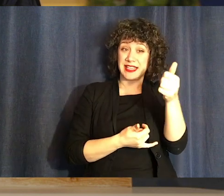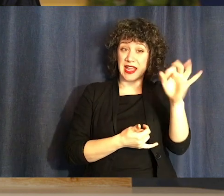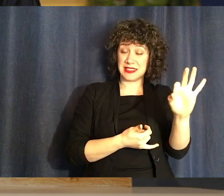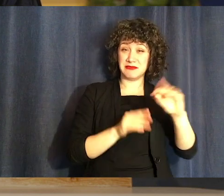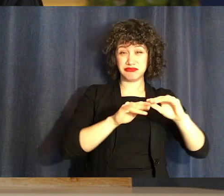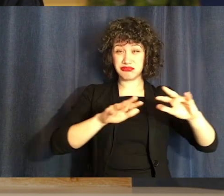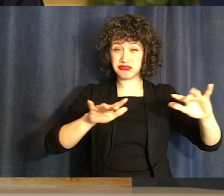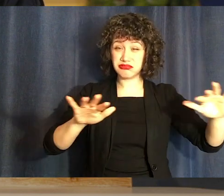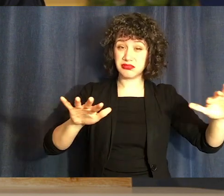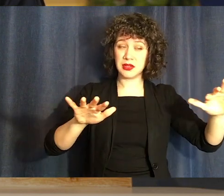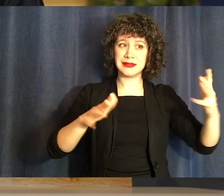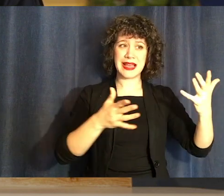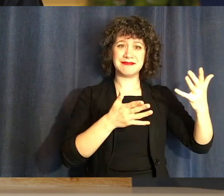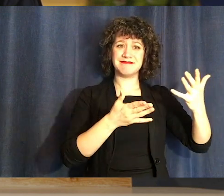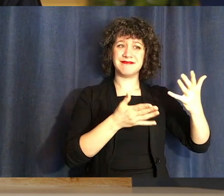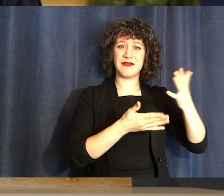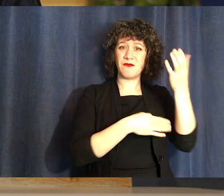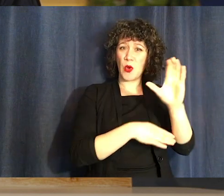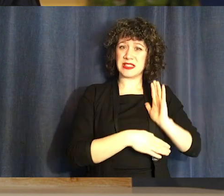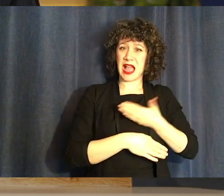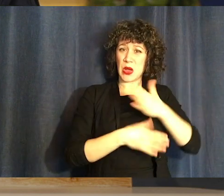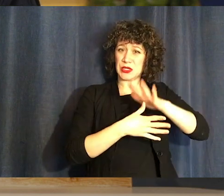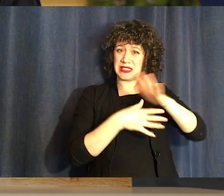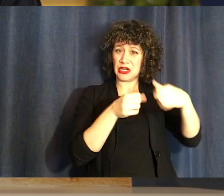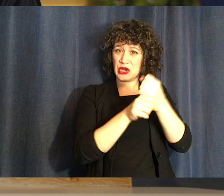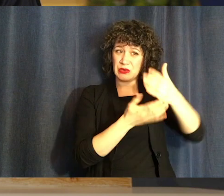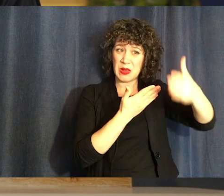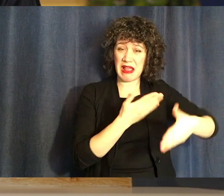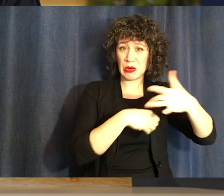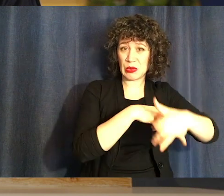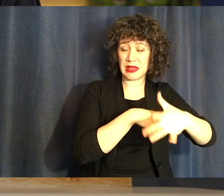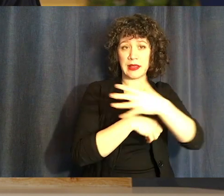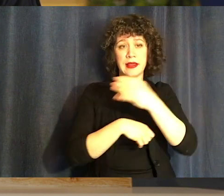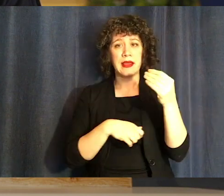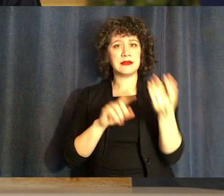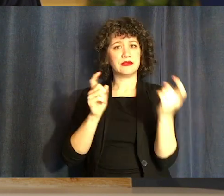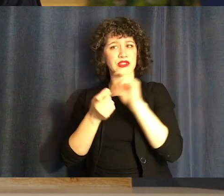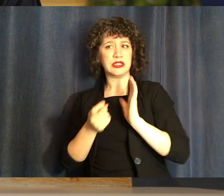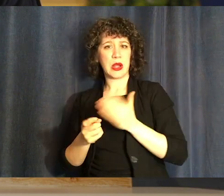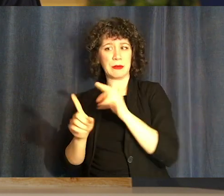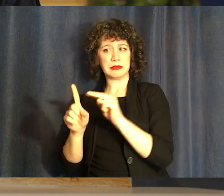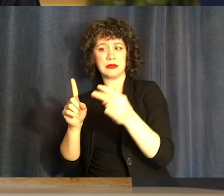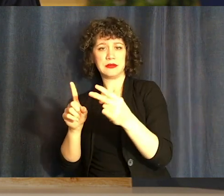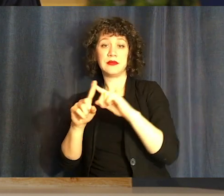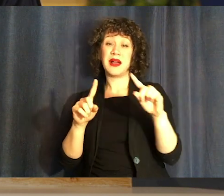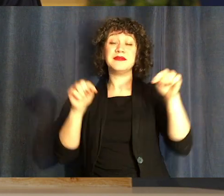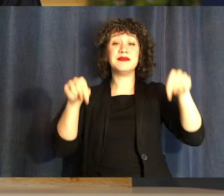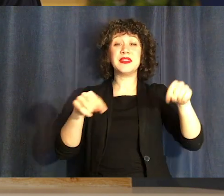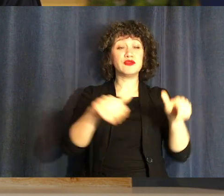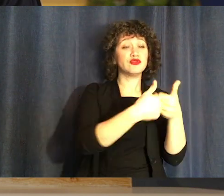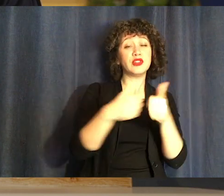the future. Yet I believe the vital lessons these challenges have taught us about life will only help us as we enter the real world